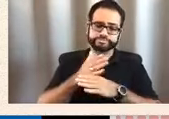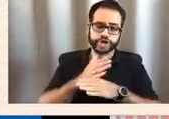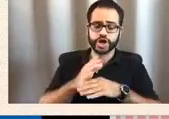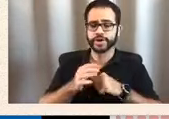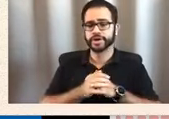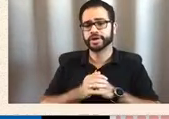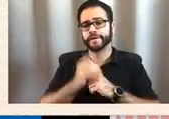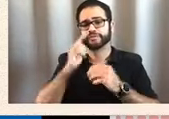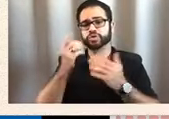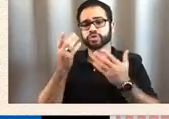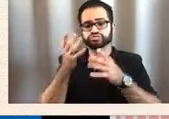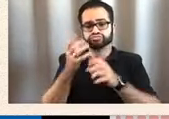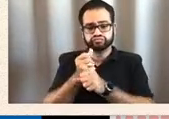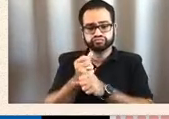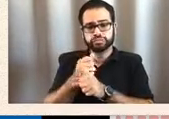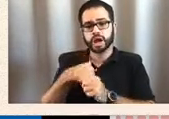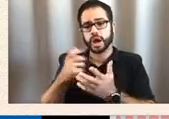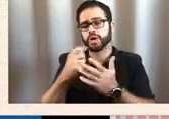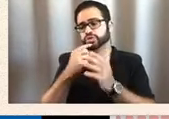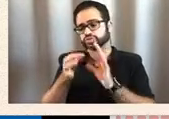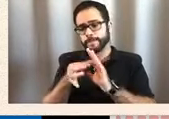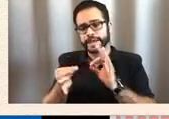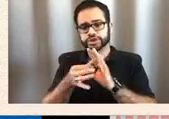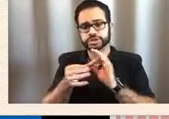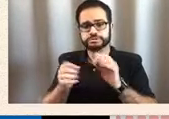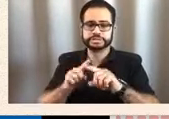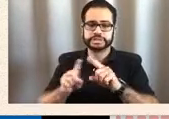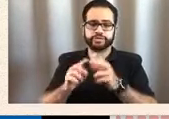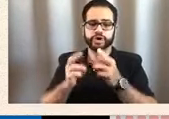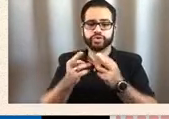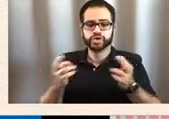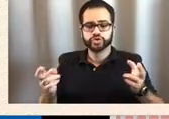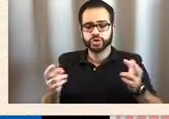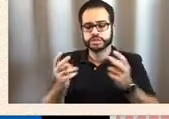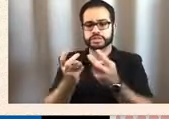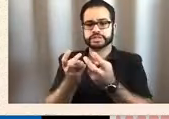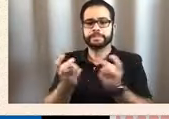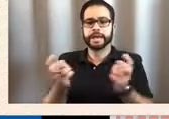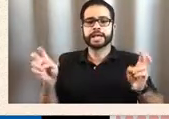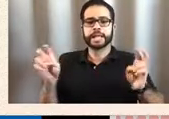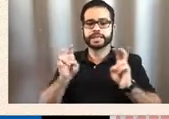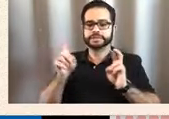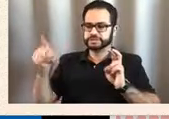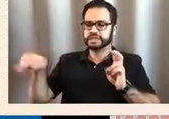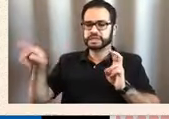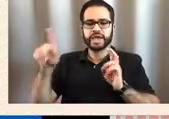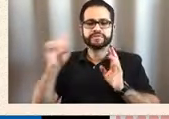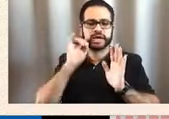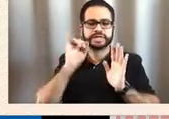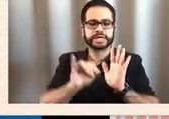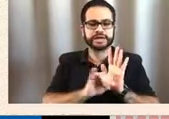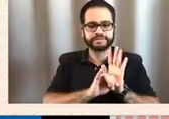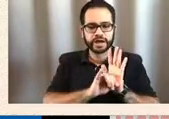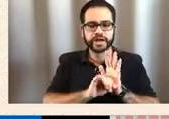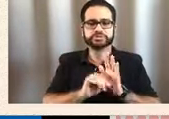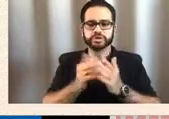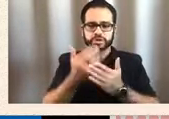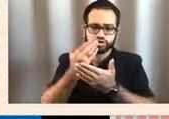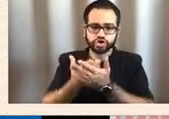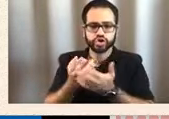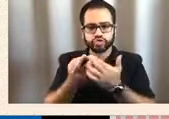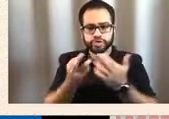mention some resources that the panelists have identified as resources that might be useful to